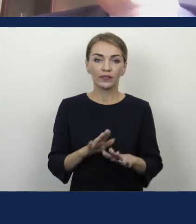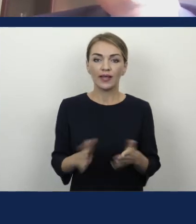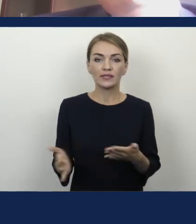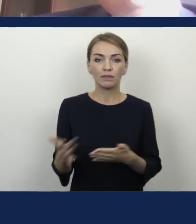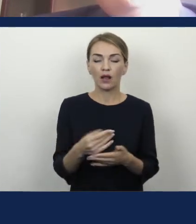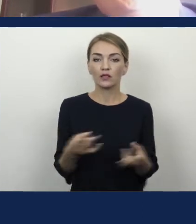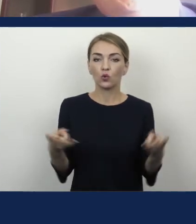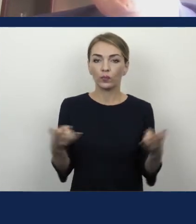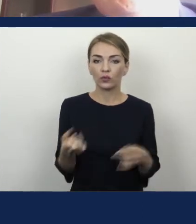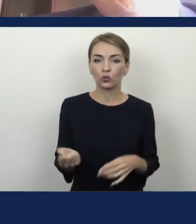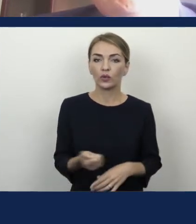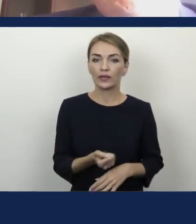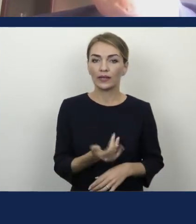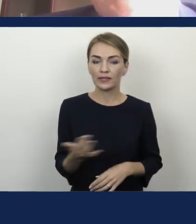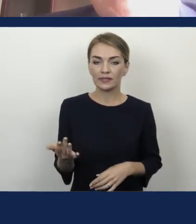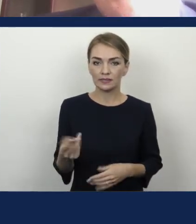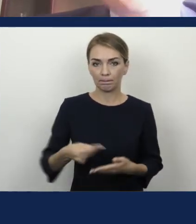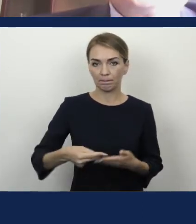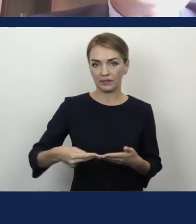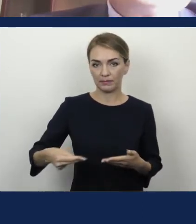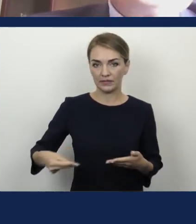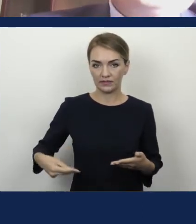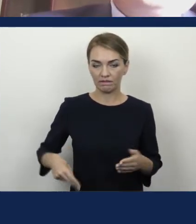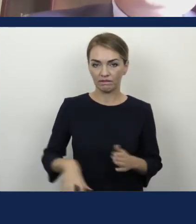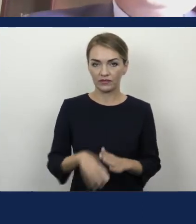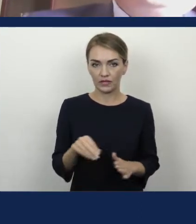of voters' signatures.